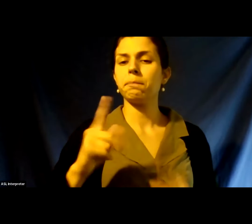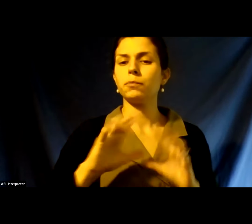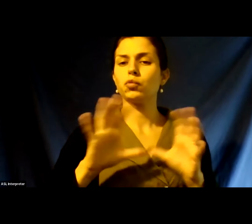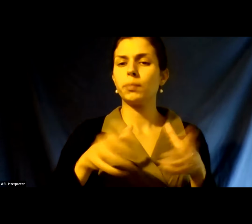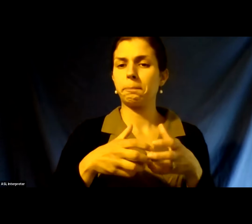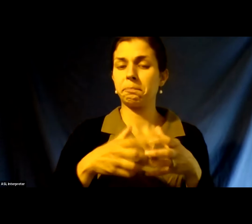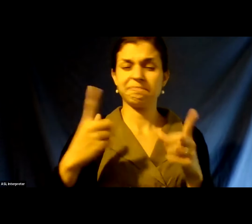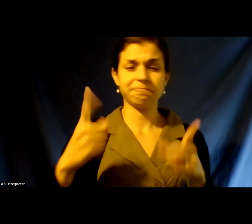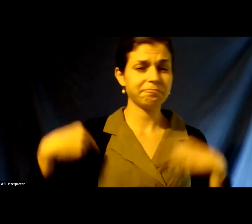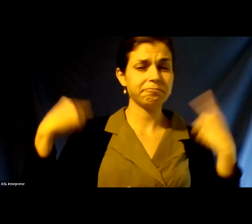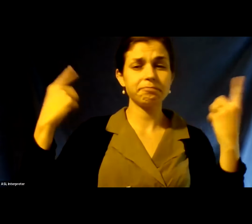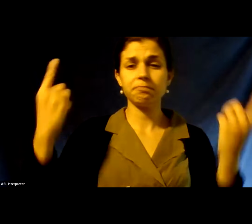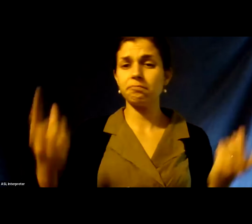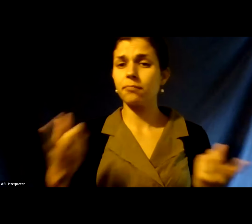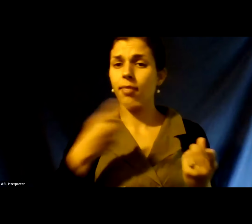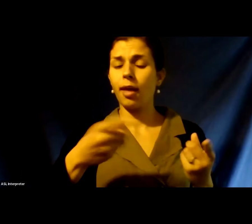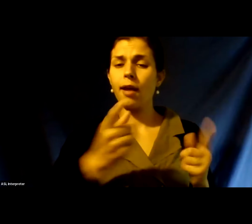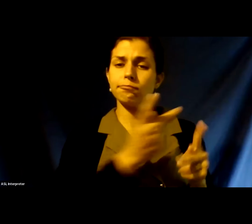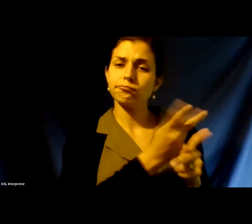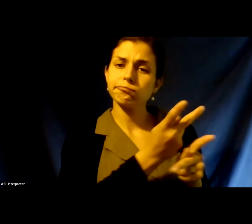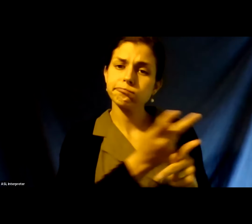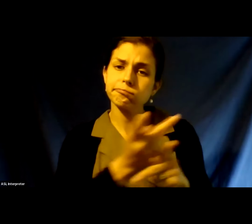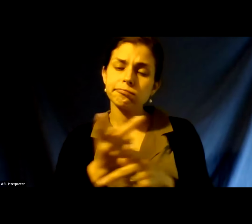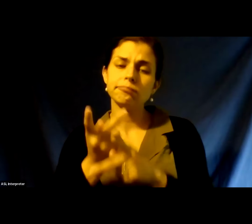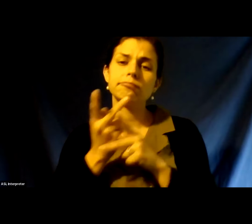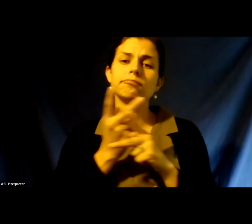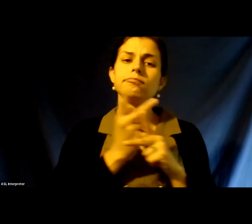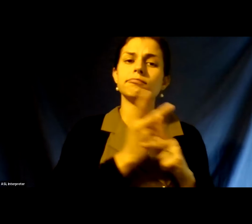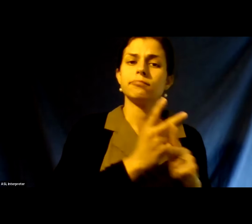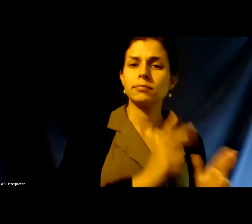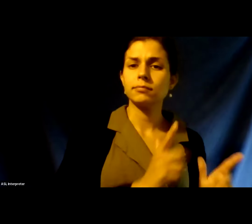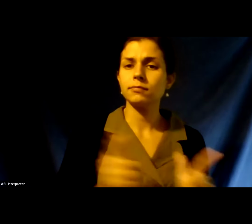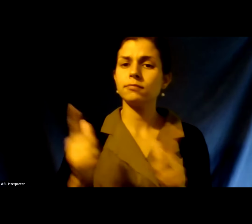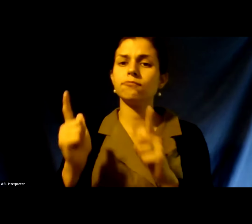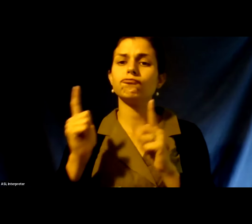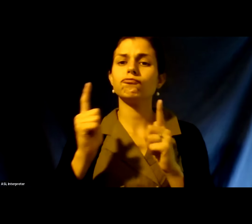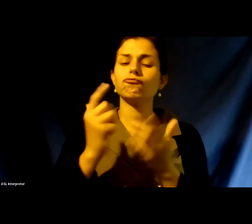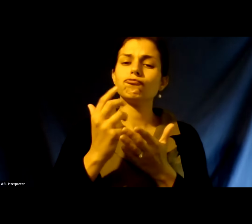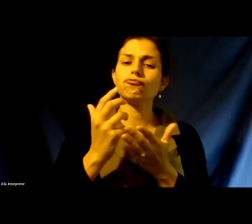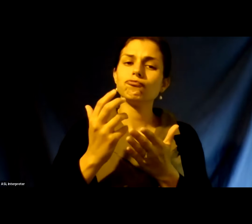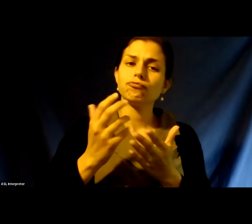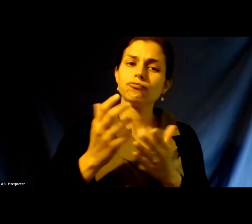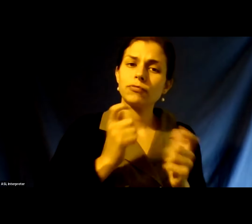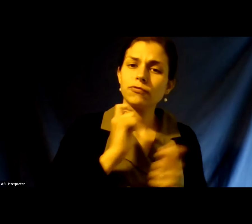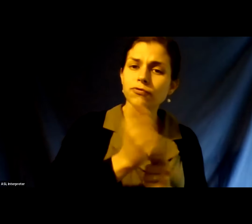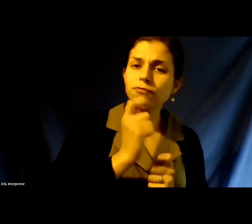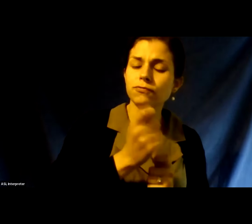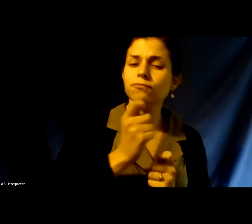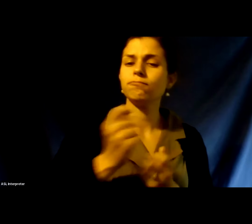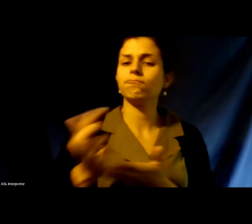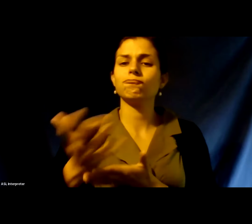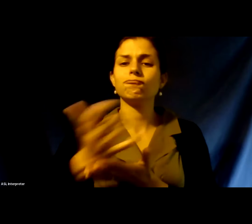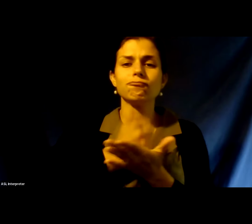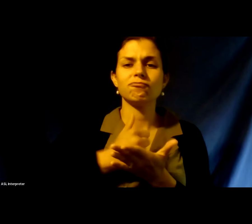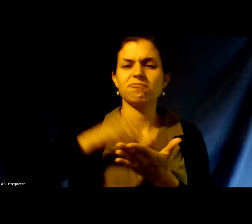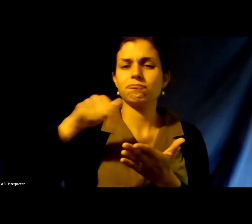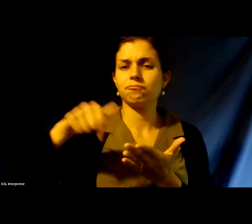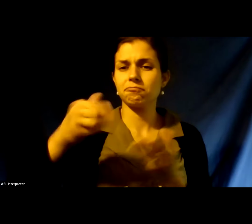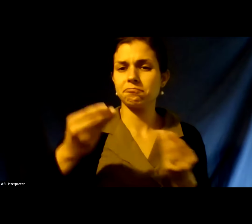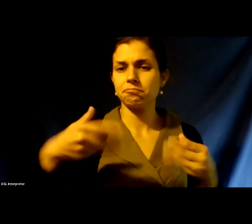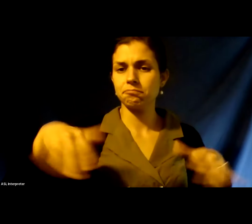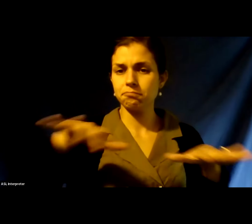of, hunted, fished, and gathered on these lands.